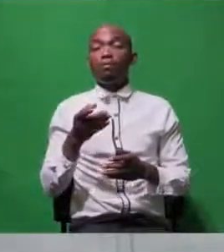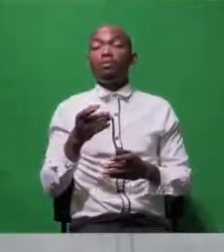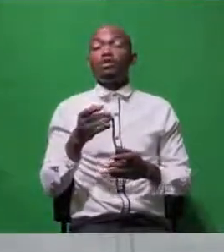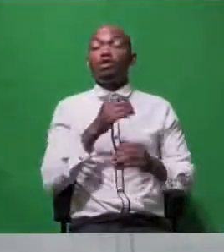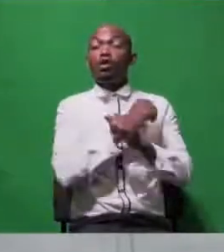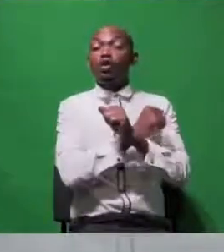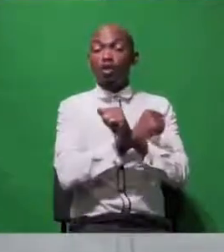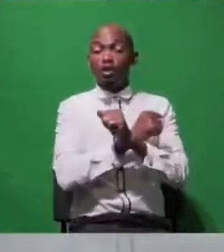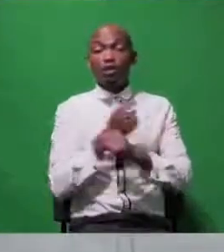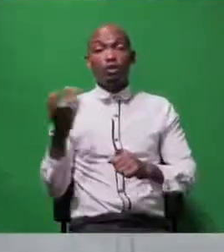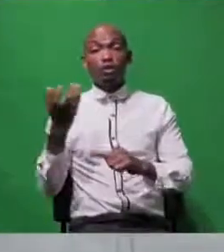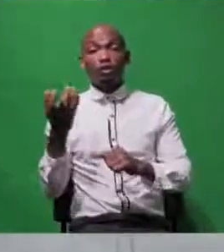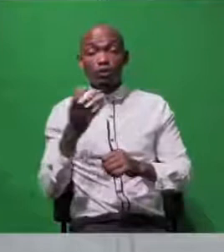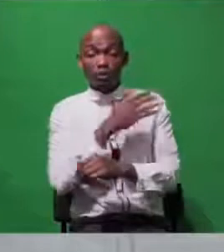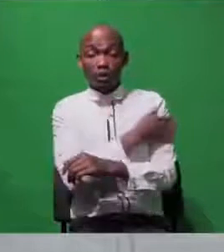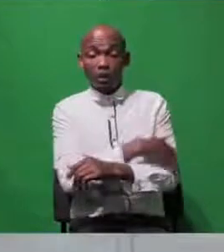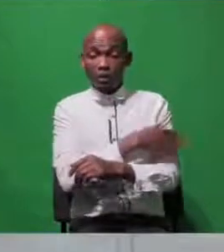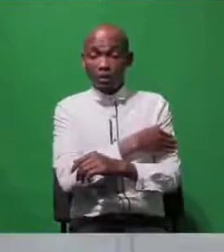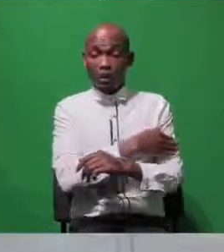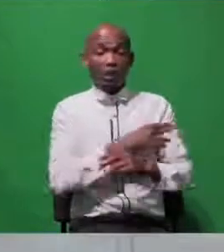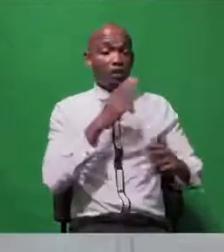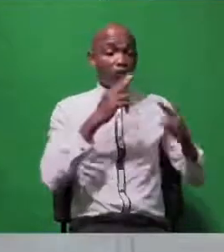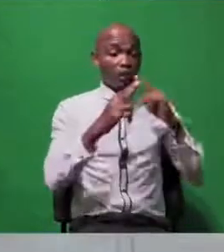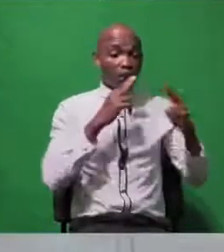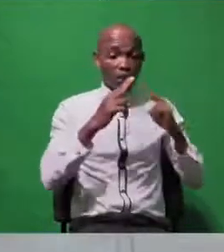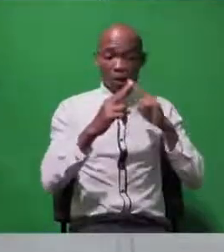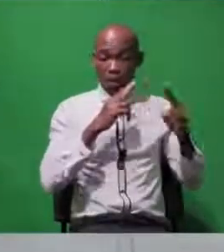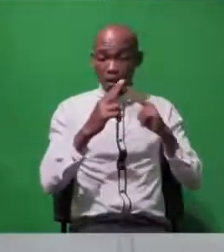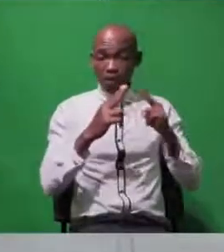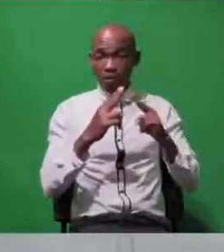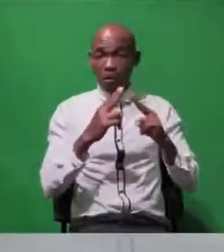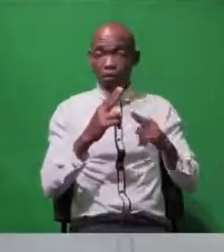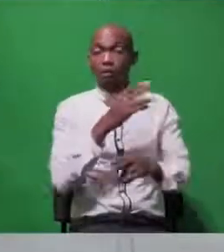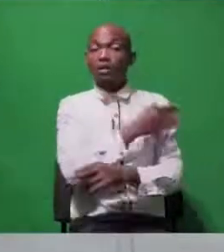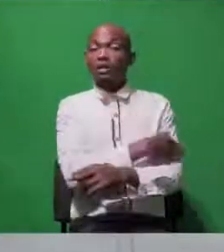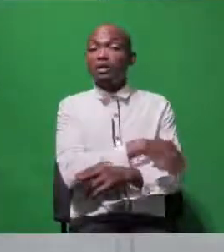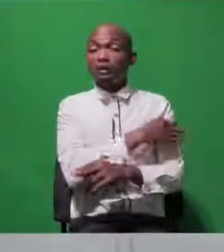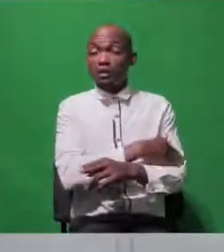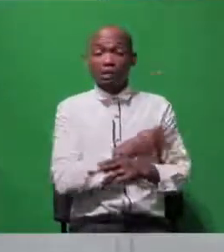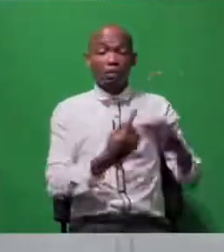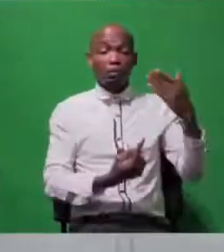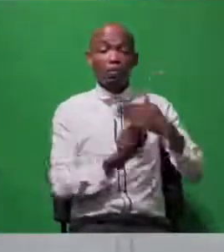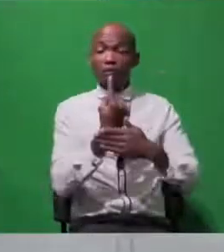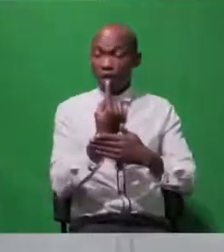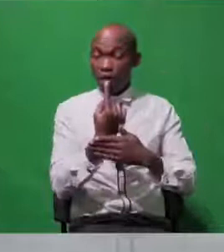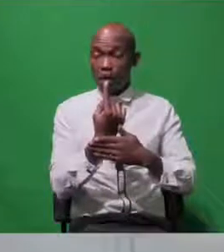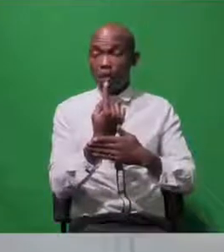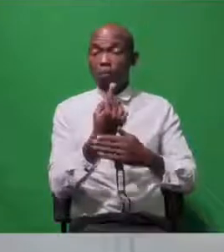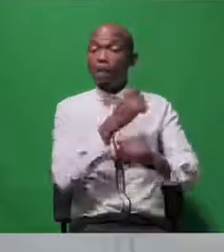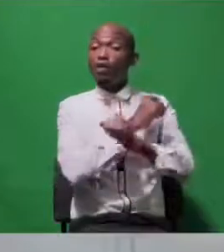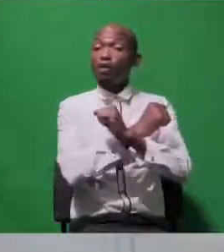define as services provided by the colonialists